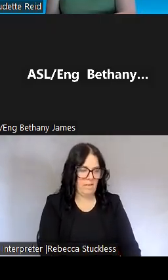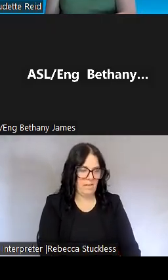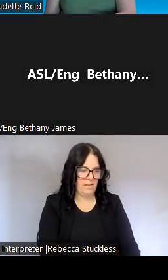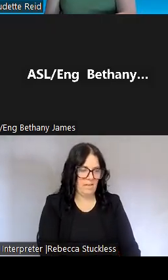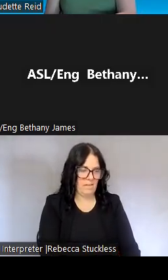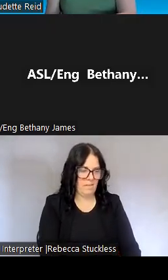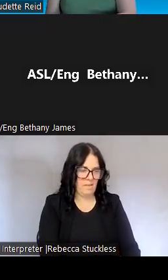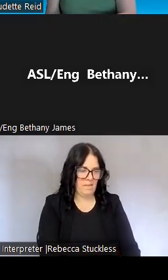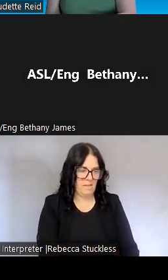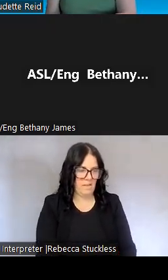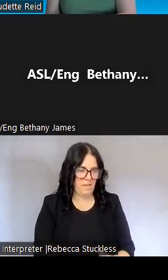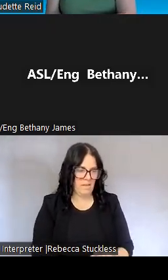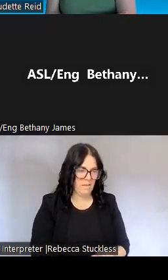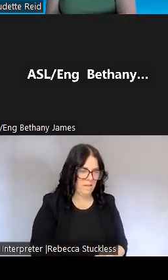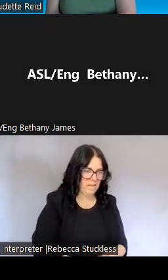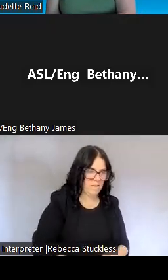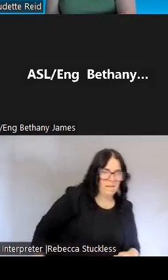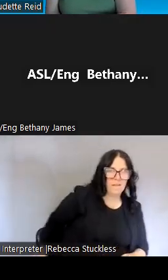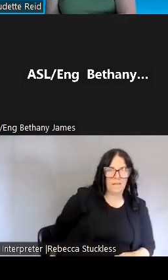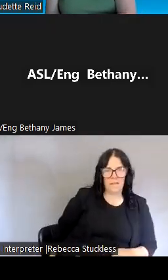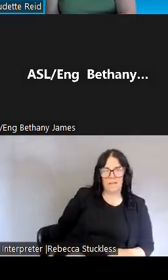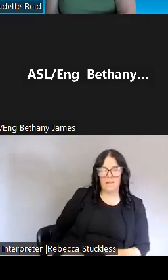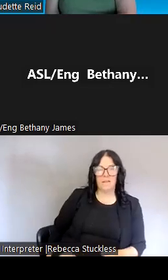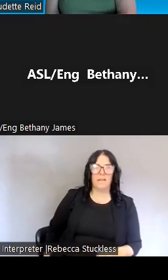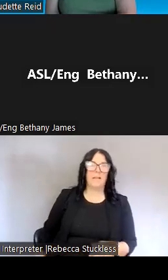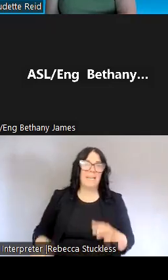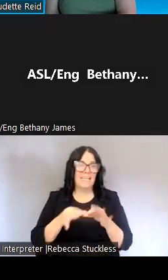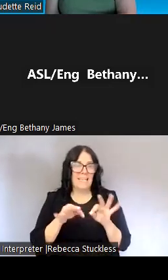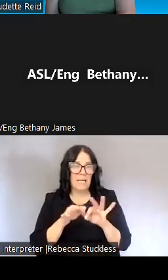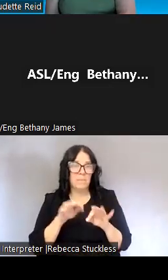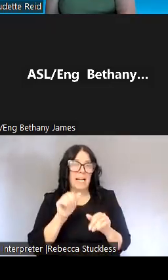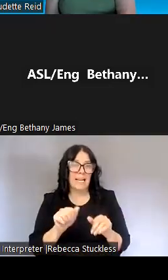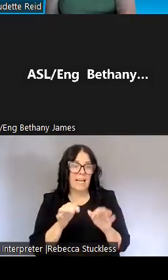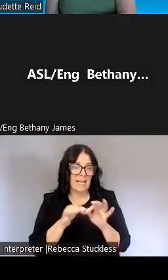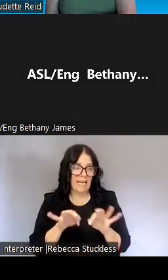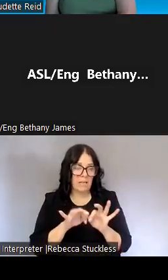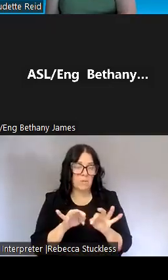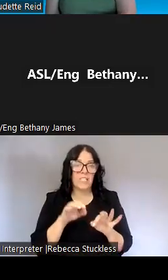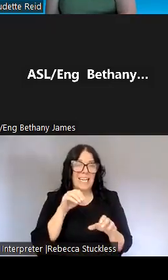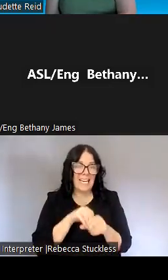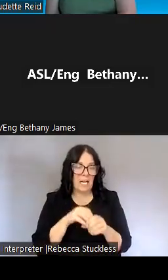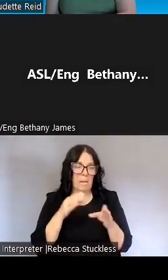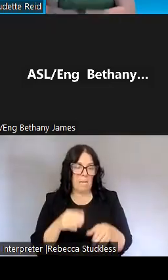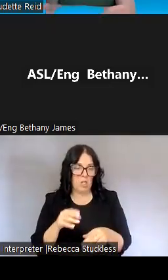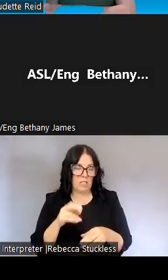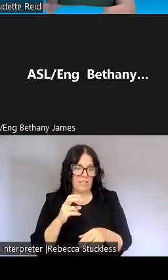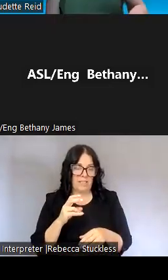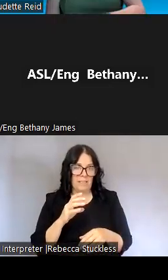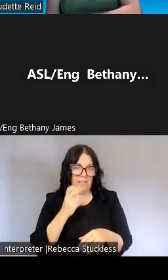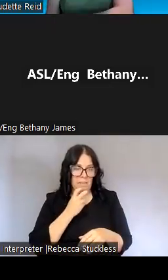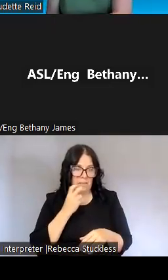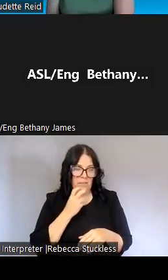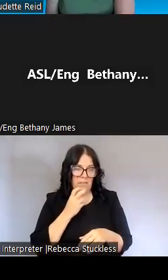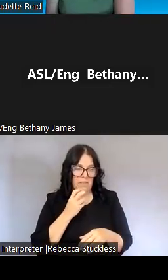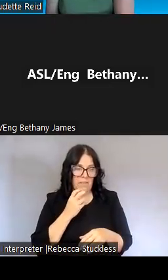caption in-person speech. So that this is something that will be very useful once it is